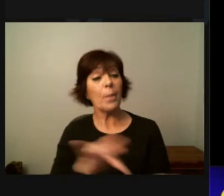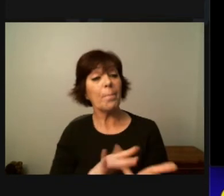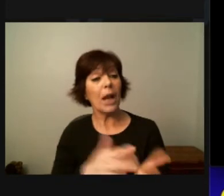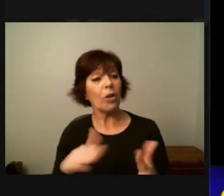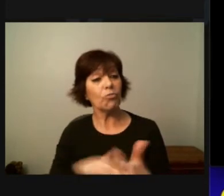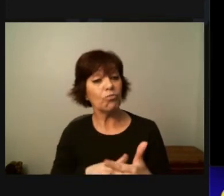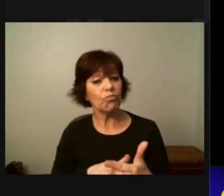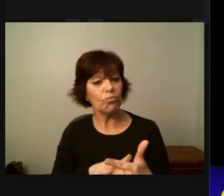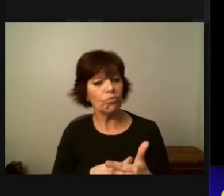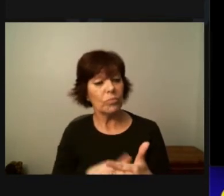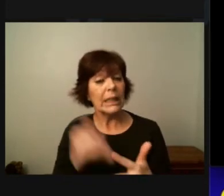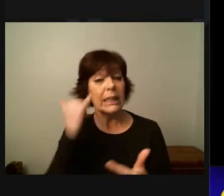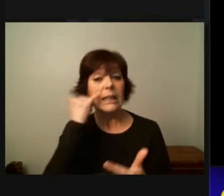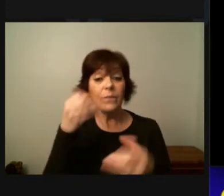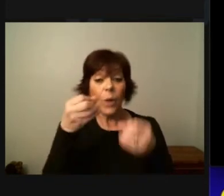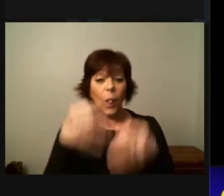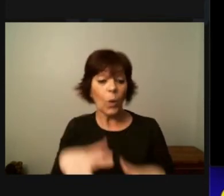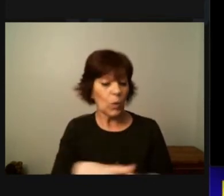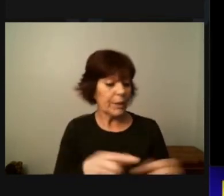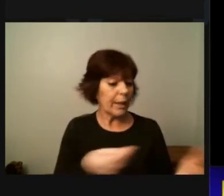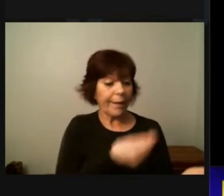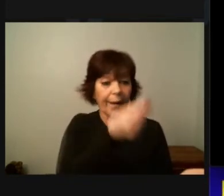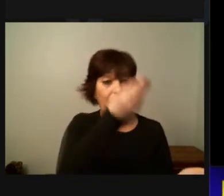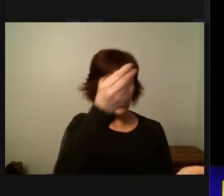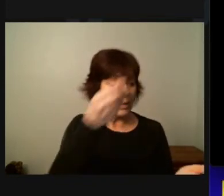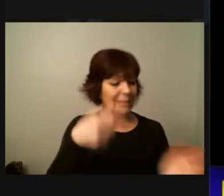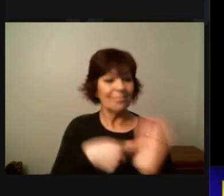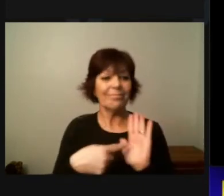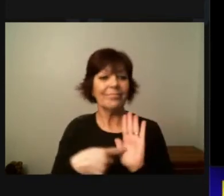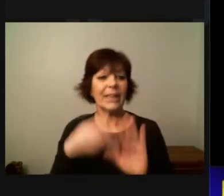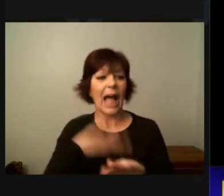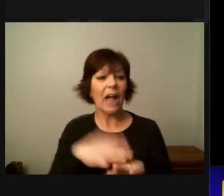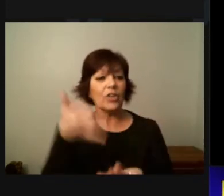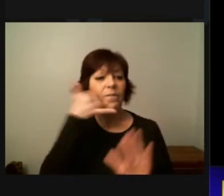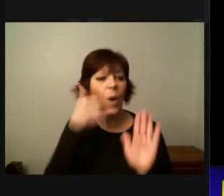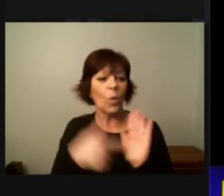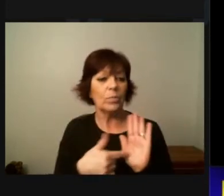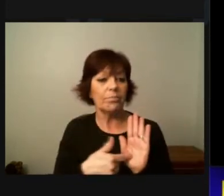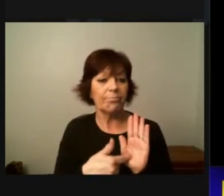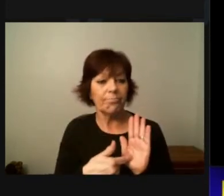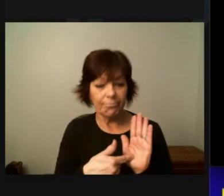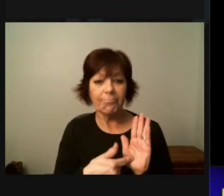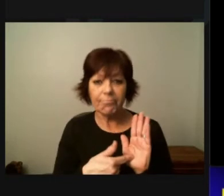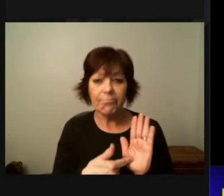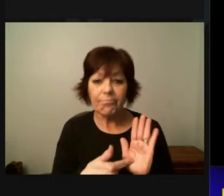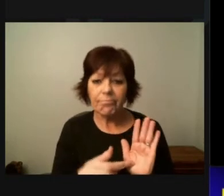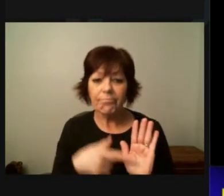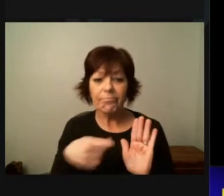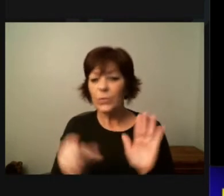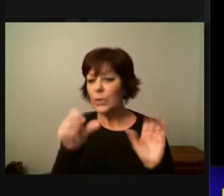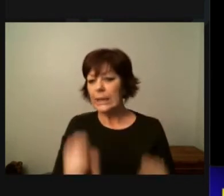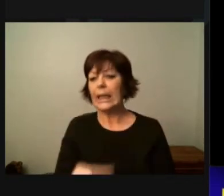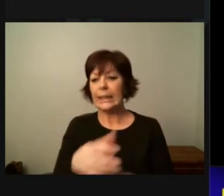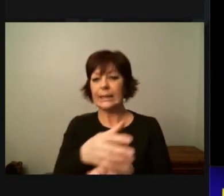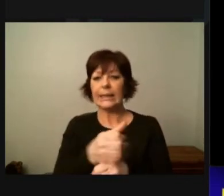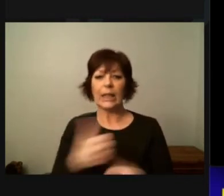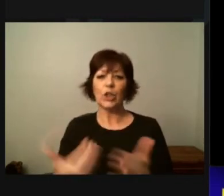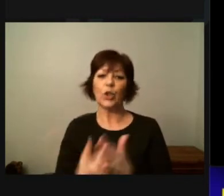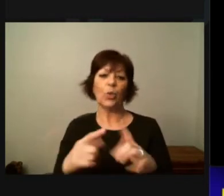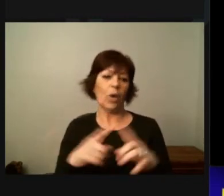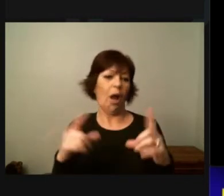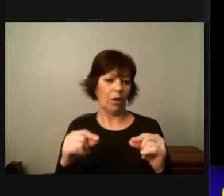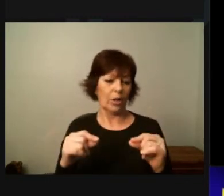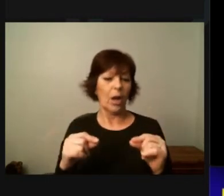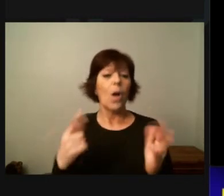you lose that card, then you'll have a picture of it on your phone and you can get a new card. What